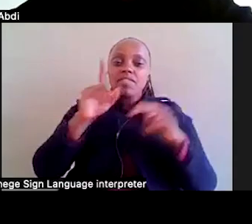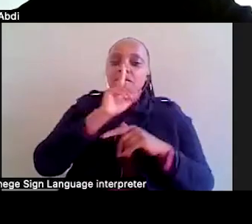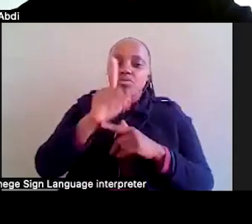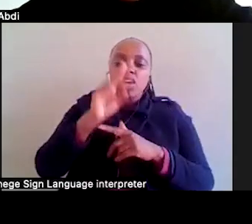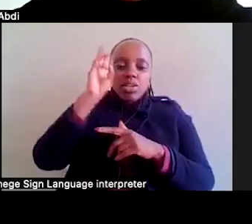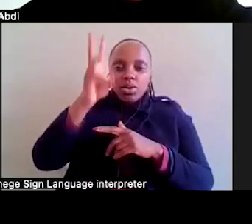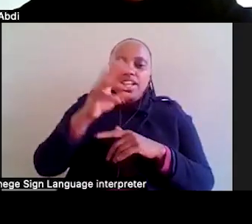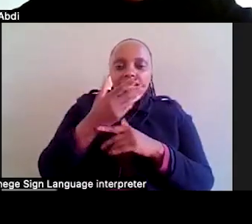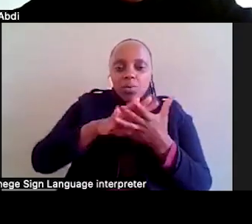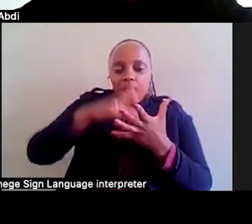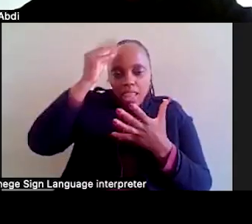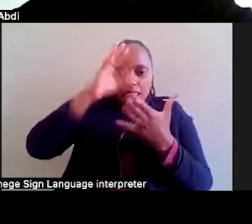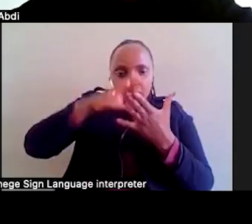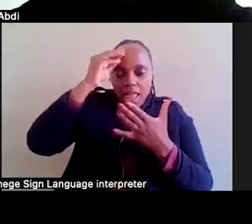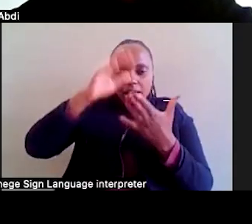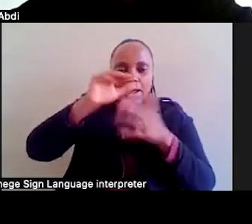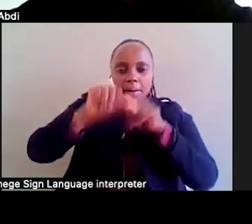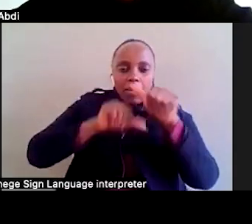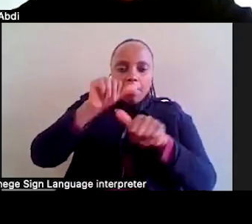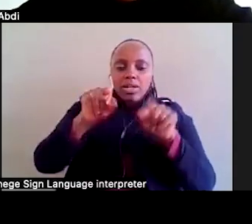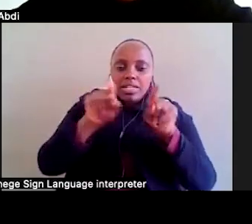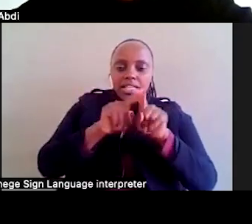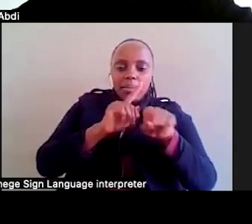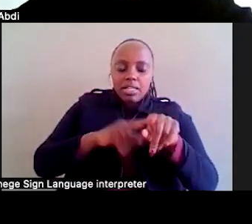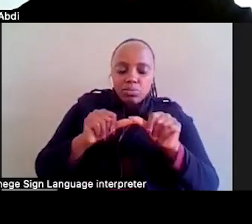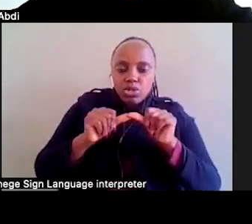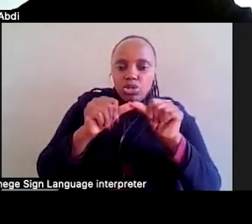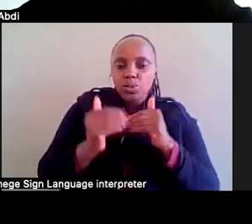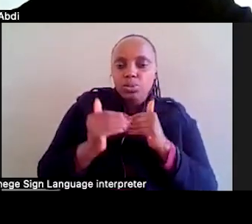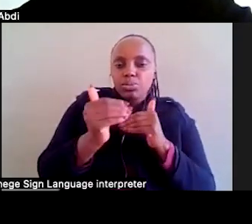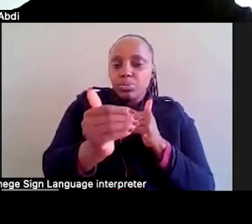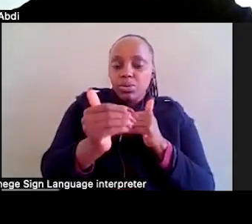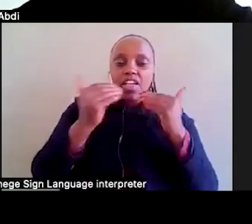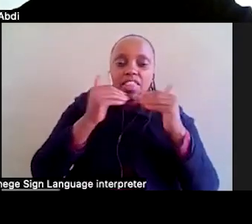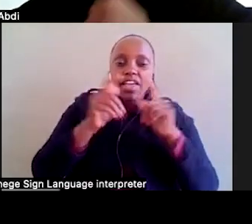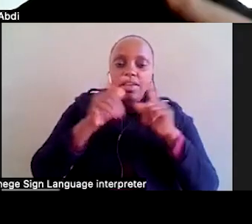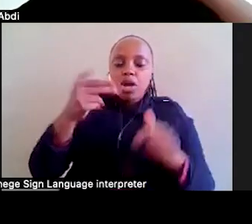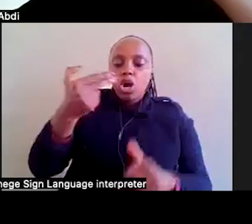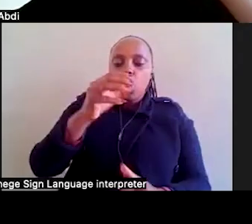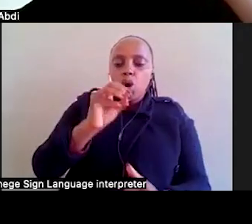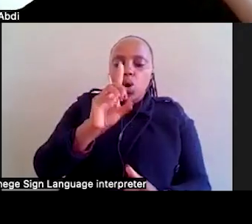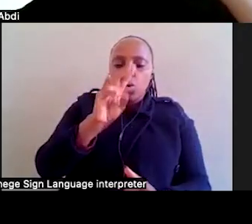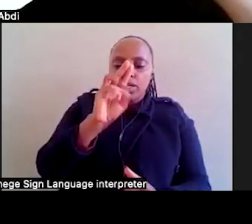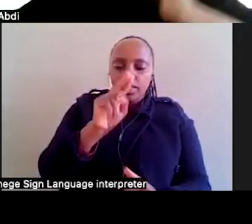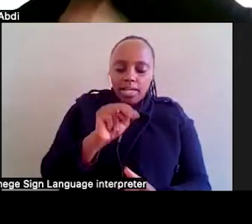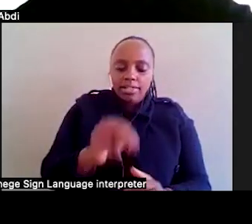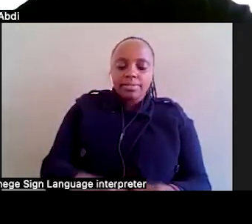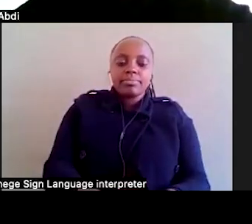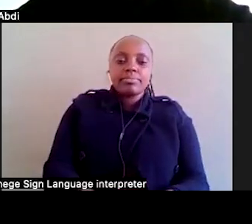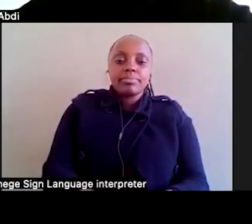to learn more about that as we proceed on. Thank you very much, Horden. Thank you. All